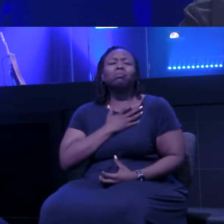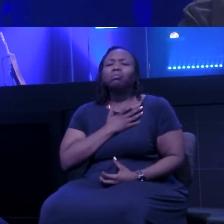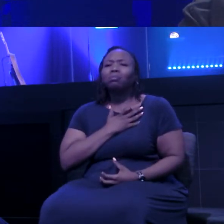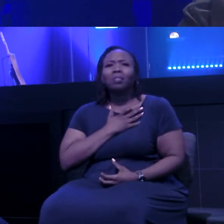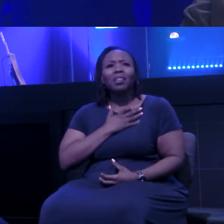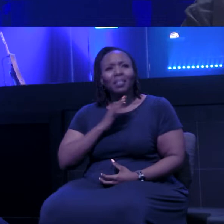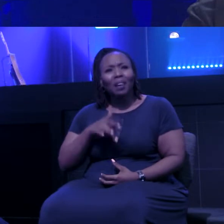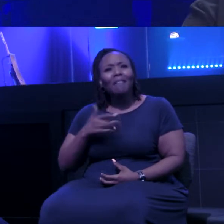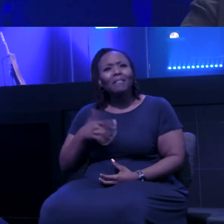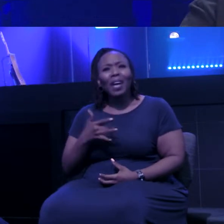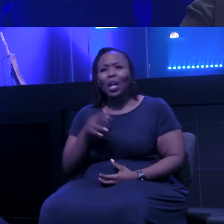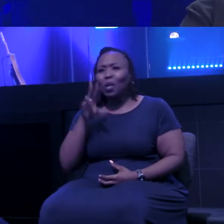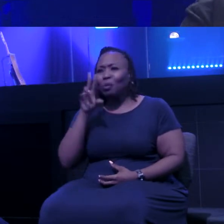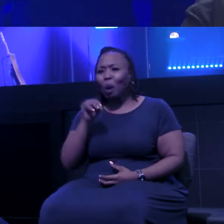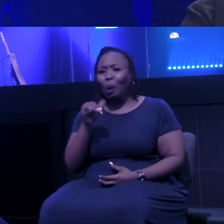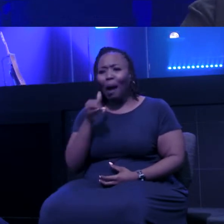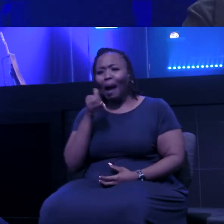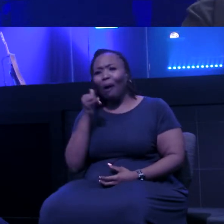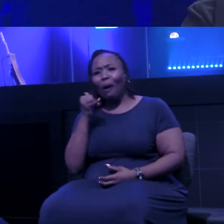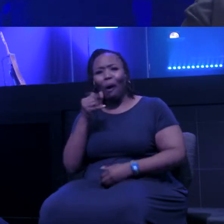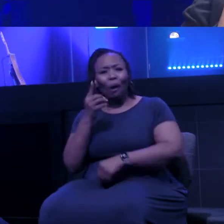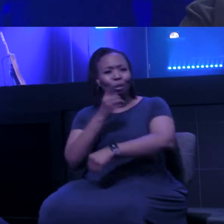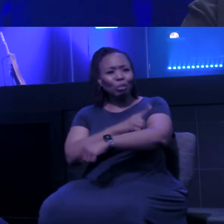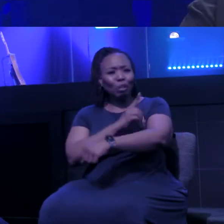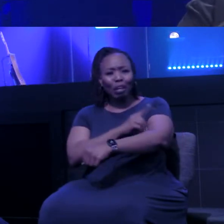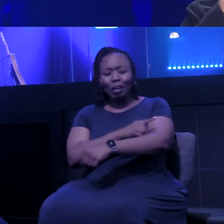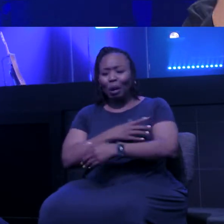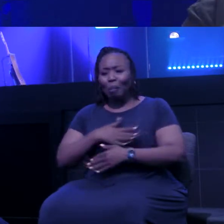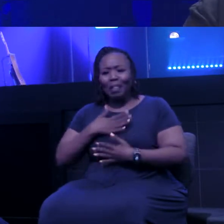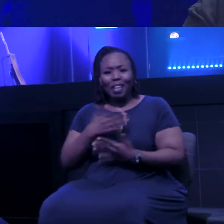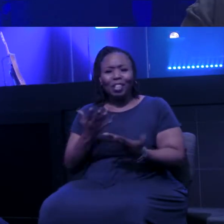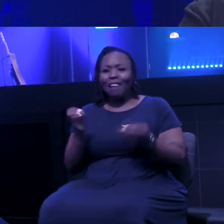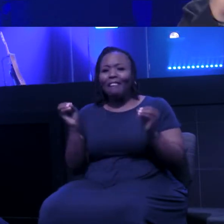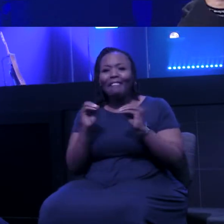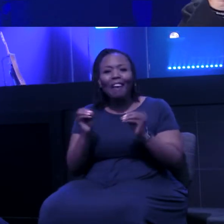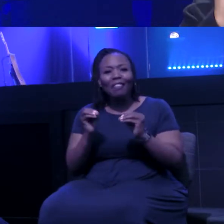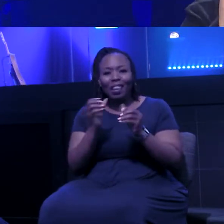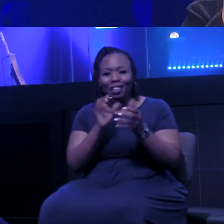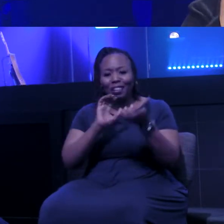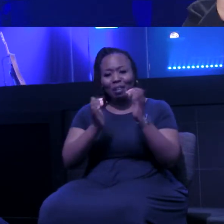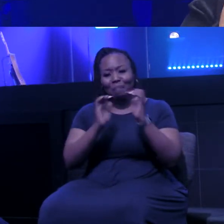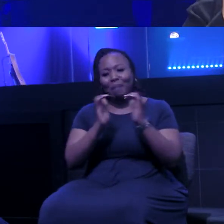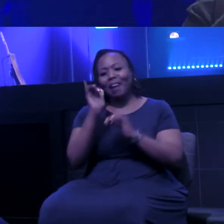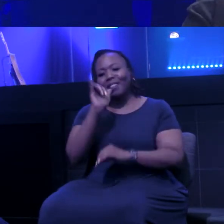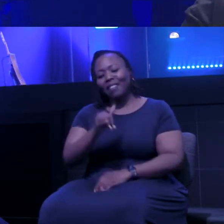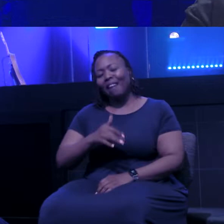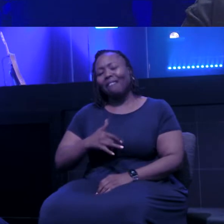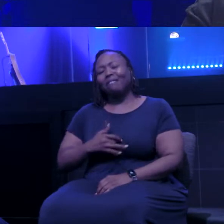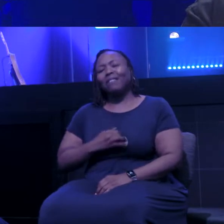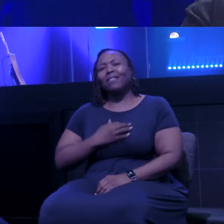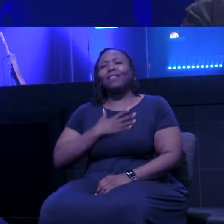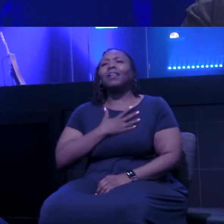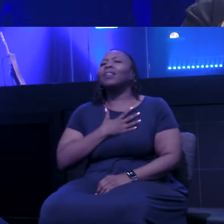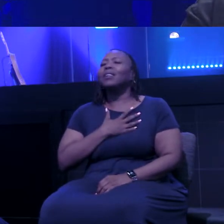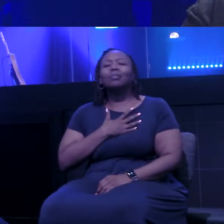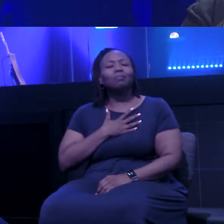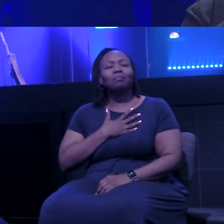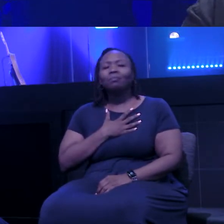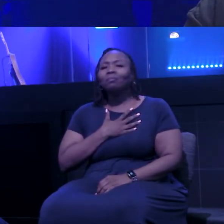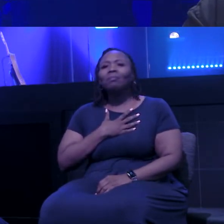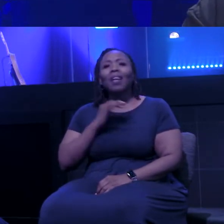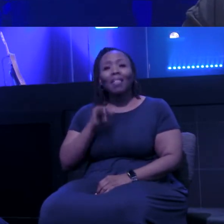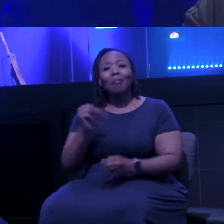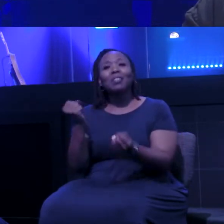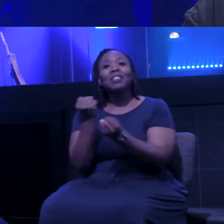no alcohol or drug or pleasure, anything that I ever encountered in my life could come near to that feeling. And that feeling